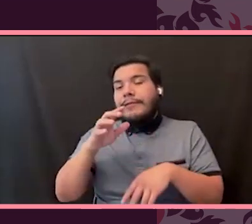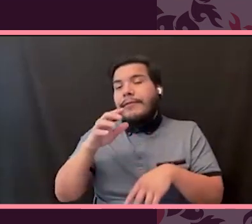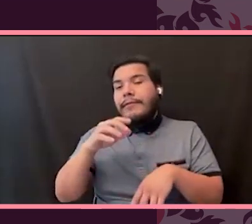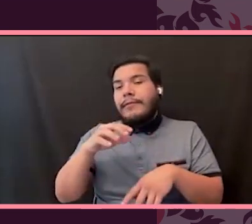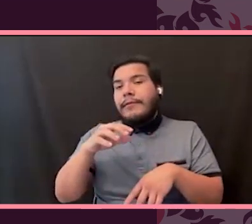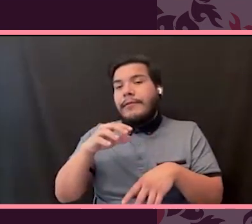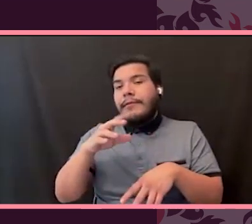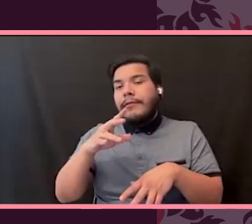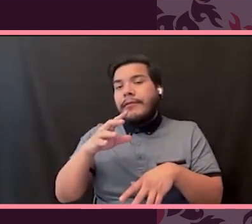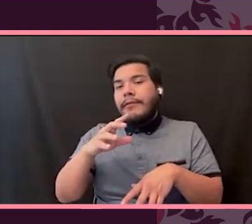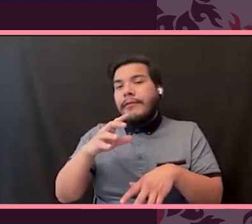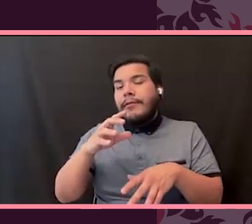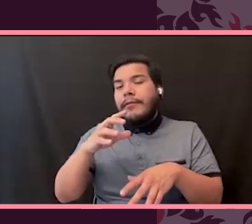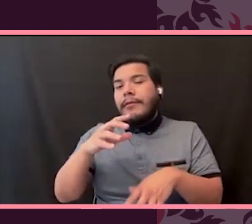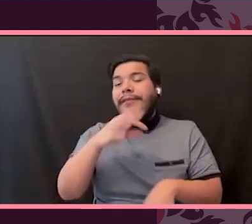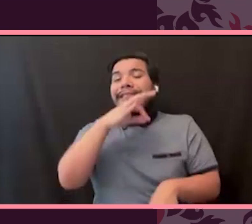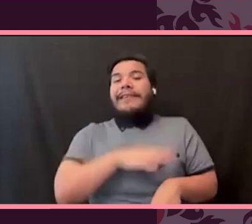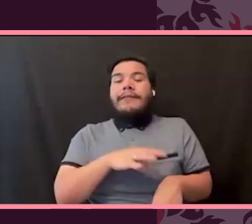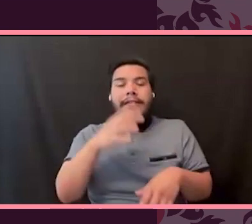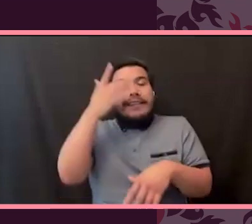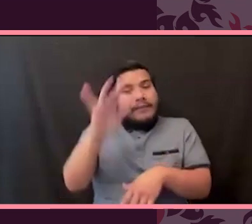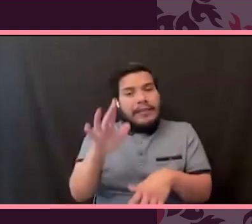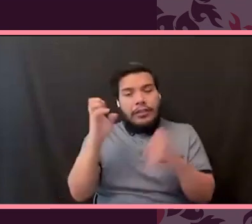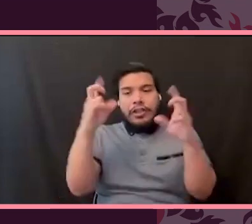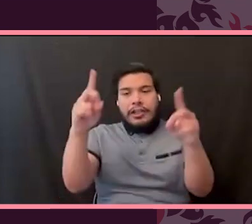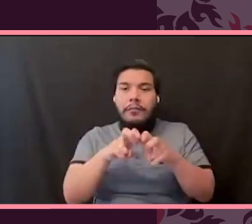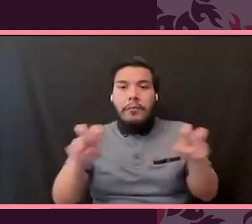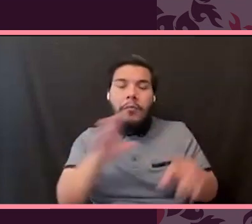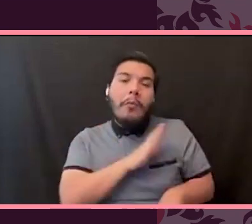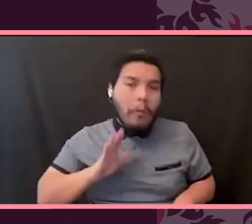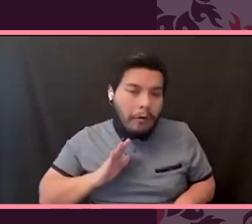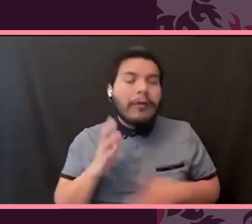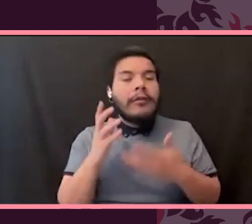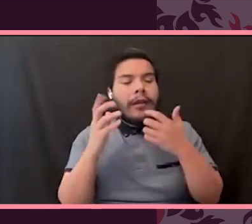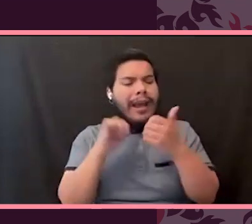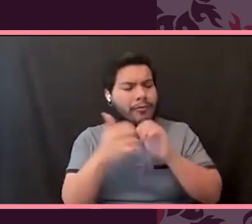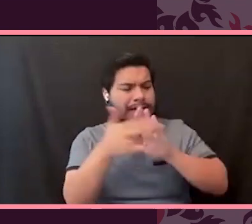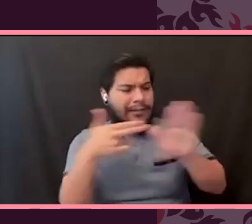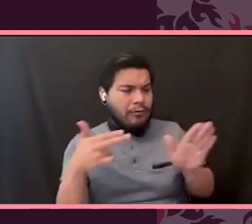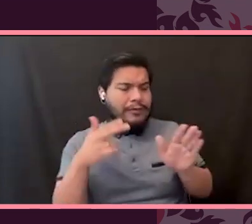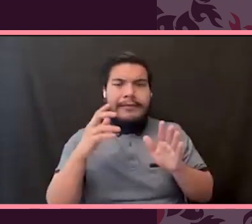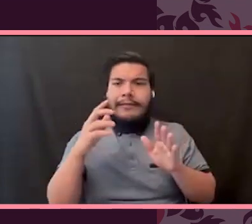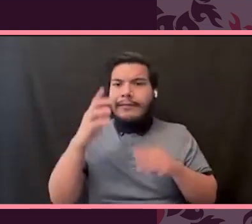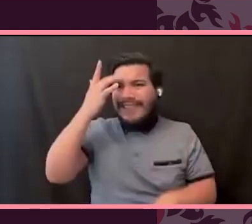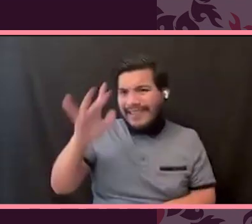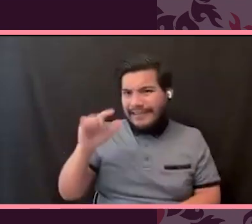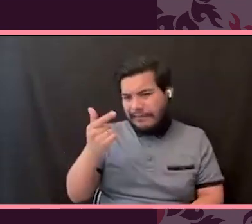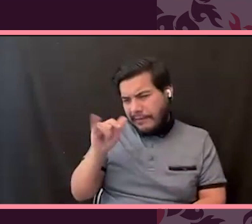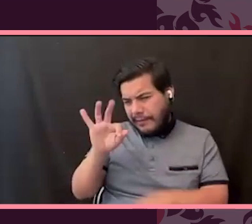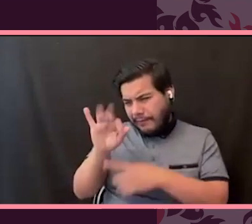talking about how do you diagnose giftedness and why are